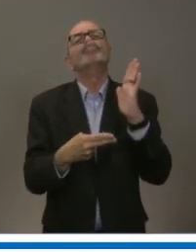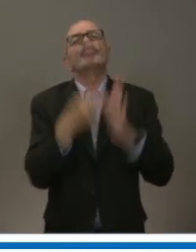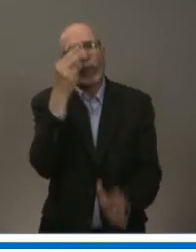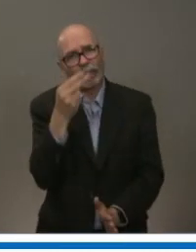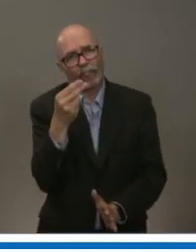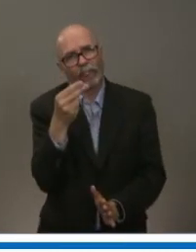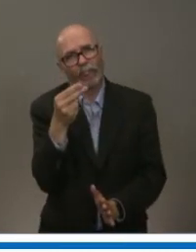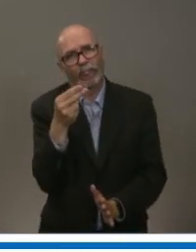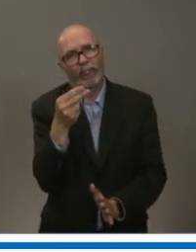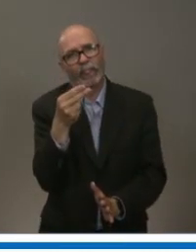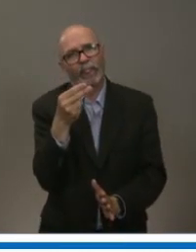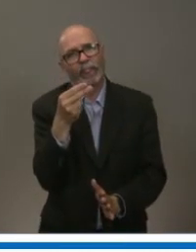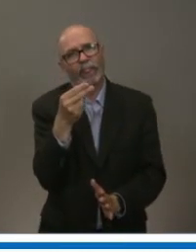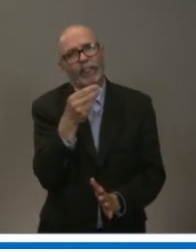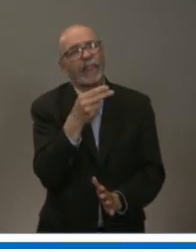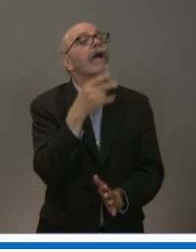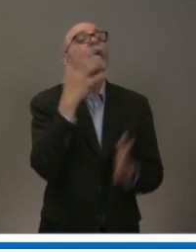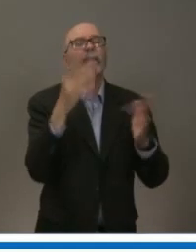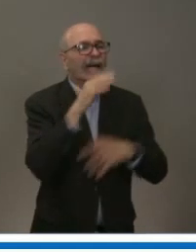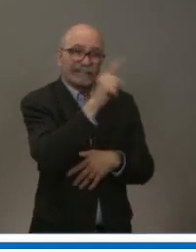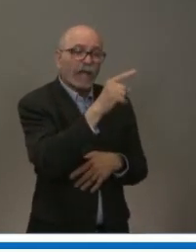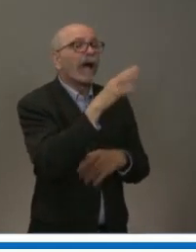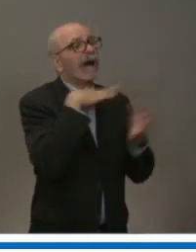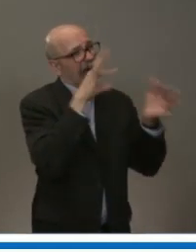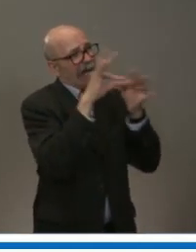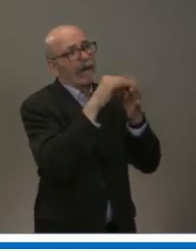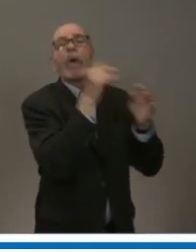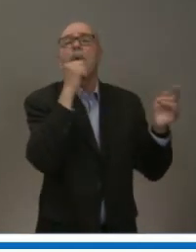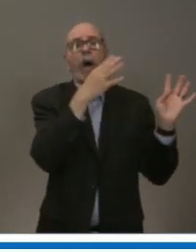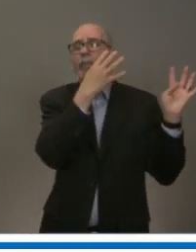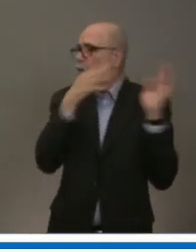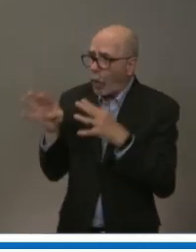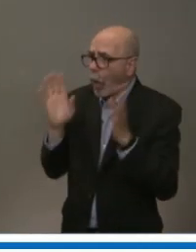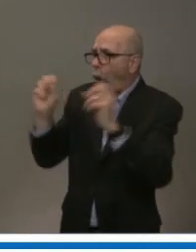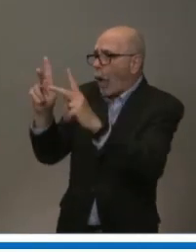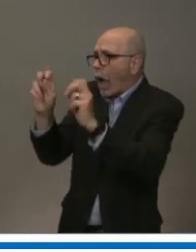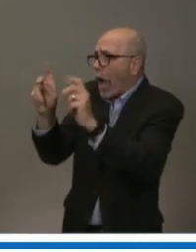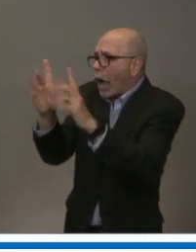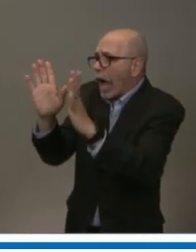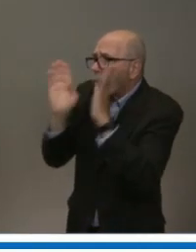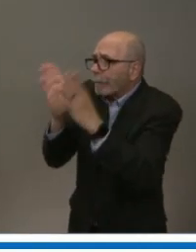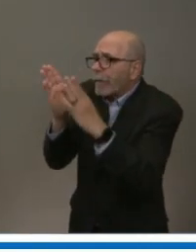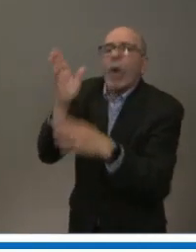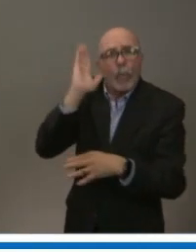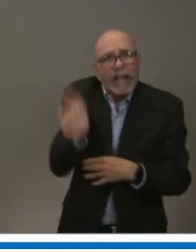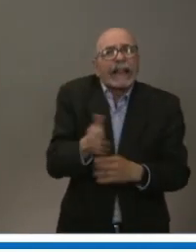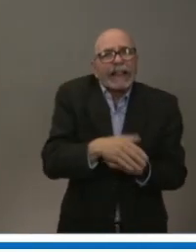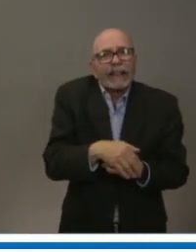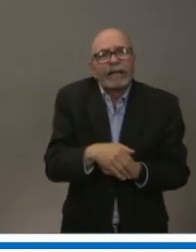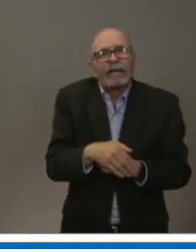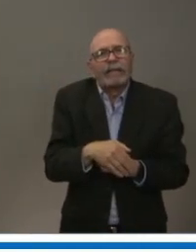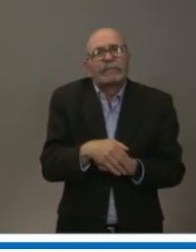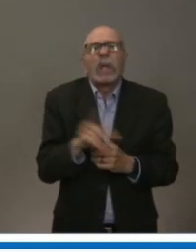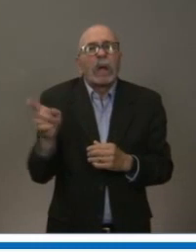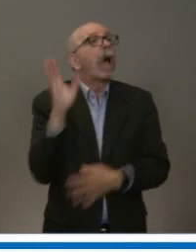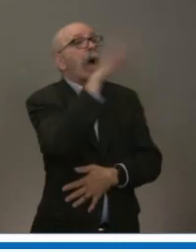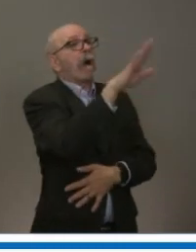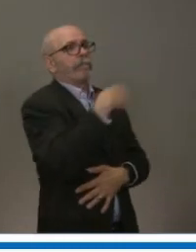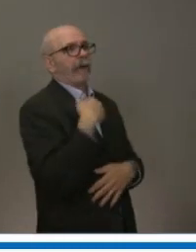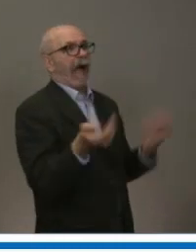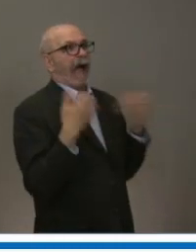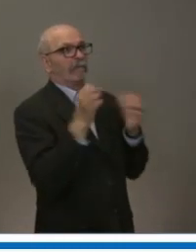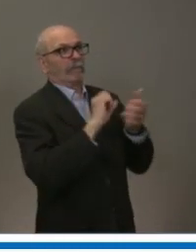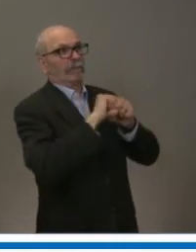you need it based on the urgency of your situation. And you don't need to use COVID as thinking that you're somehow going to get